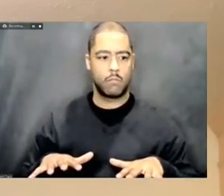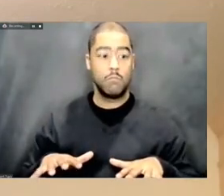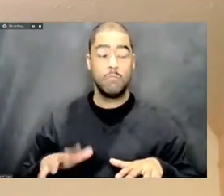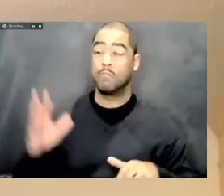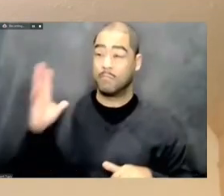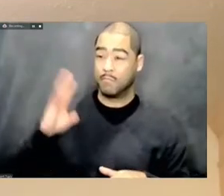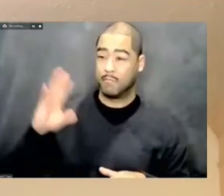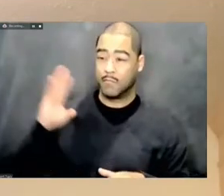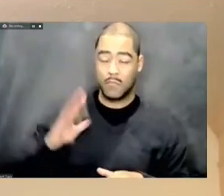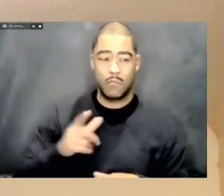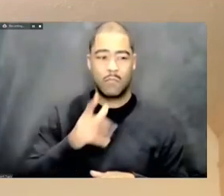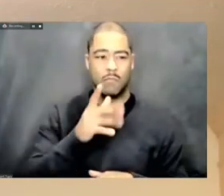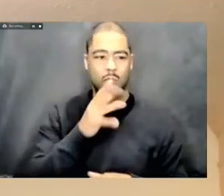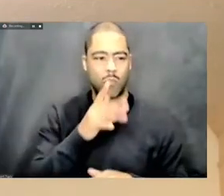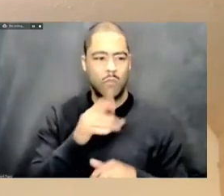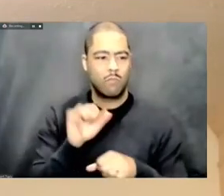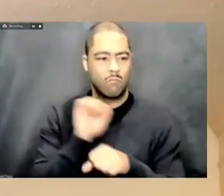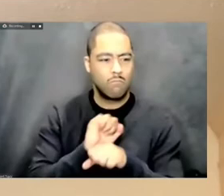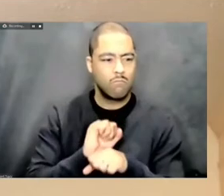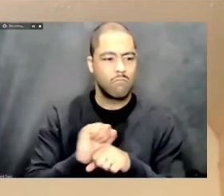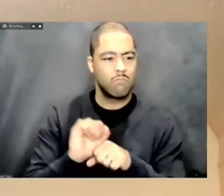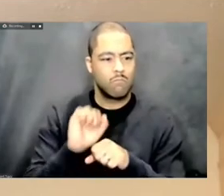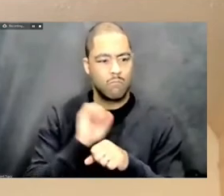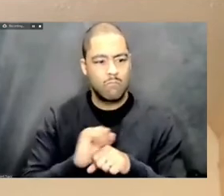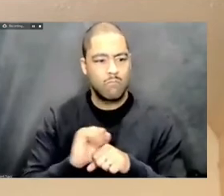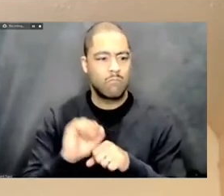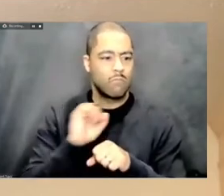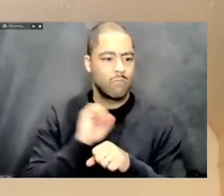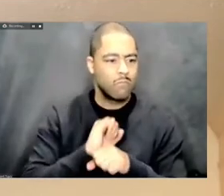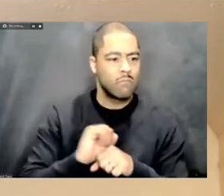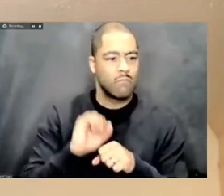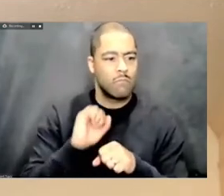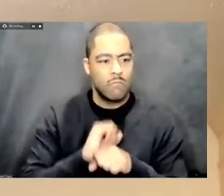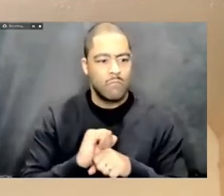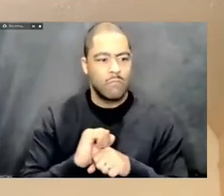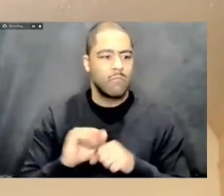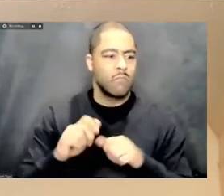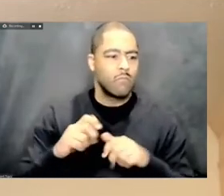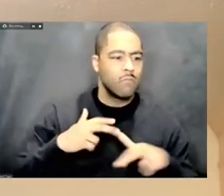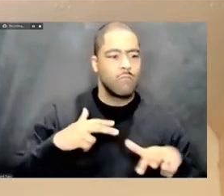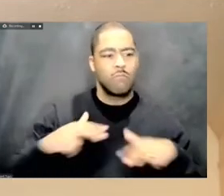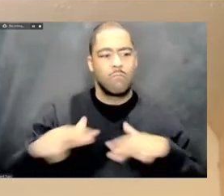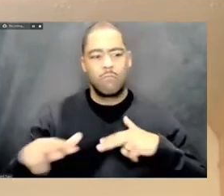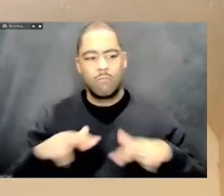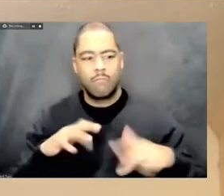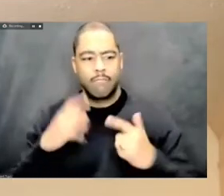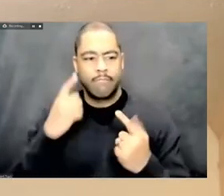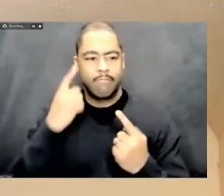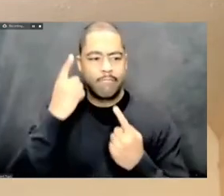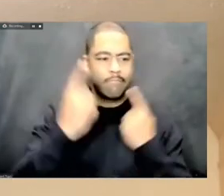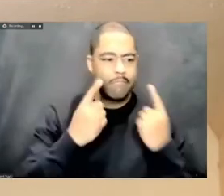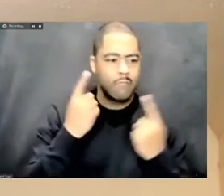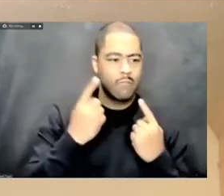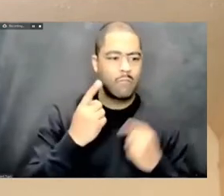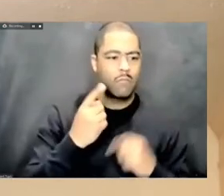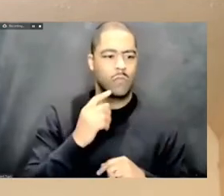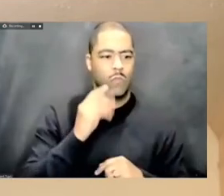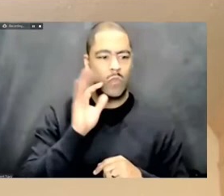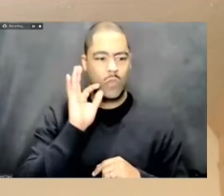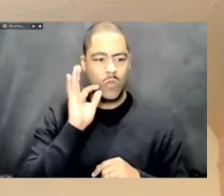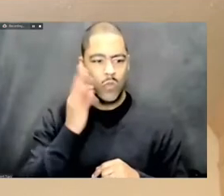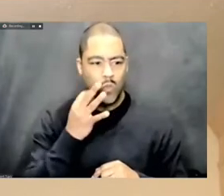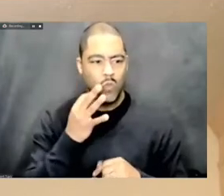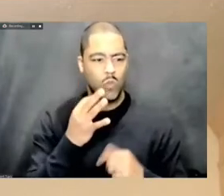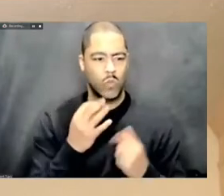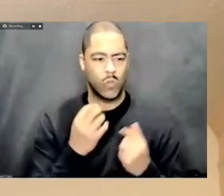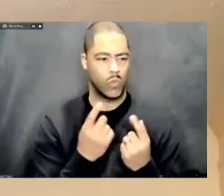hundreds of cloves in their leathery hides, figuring on custard and pudding, meringue and